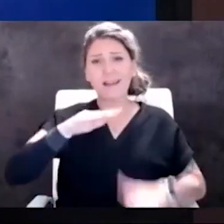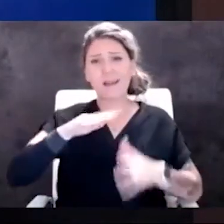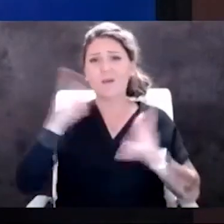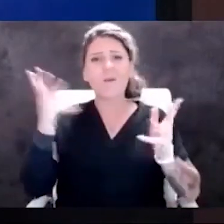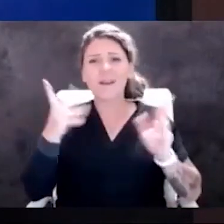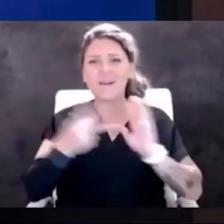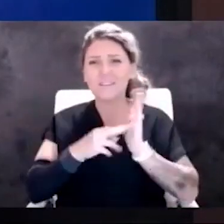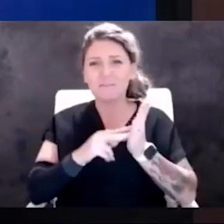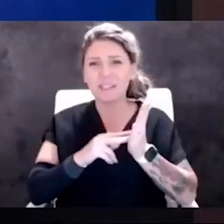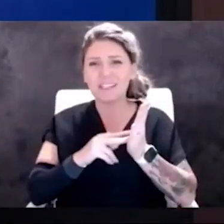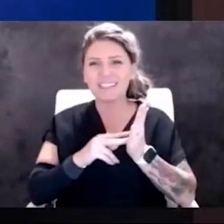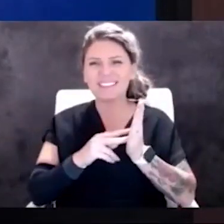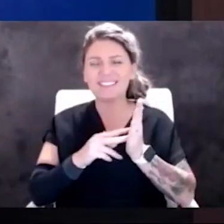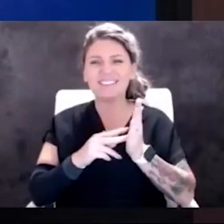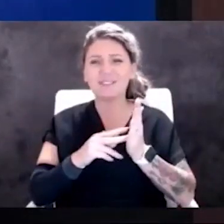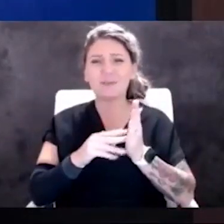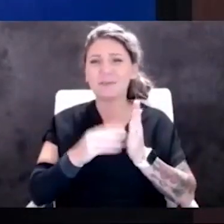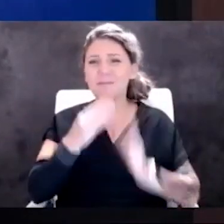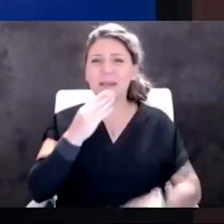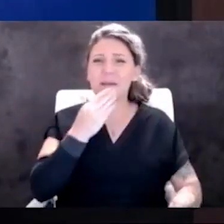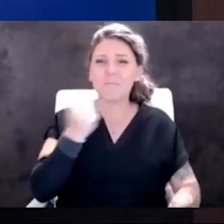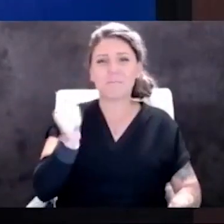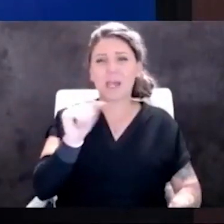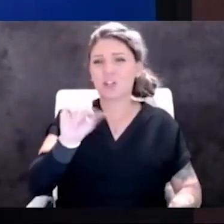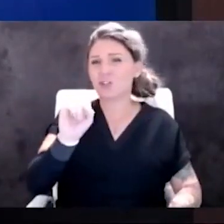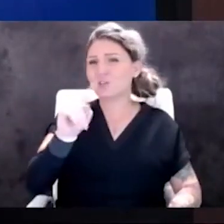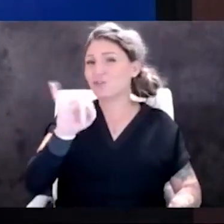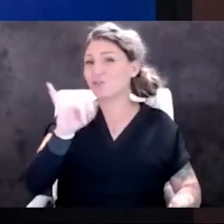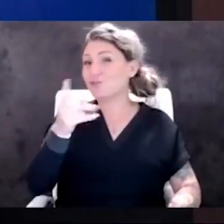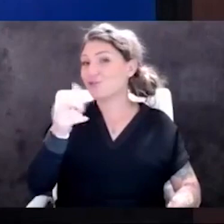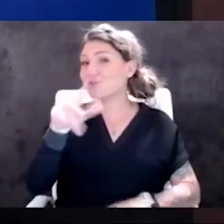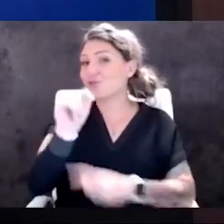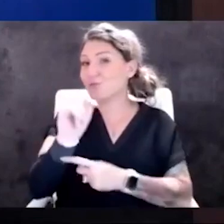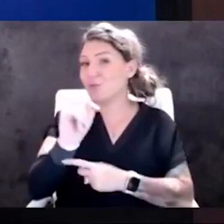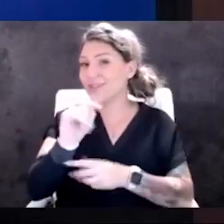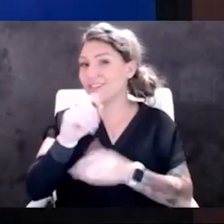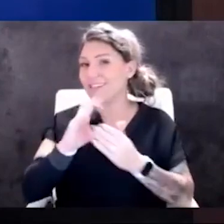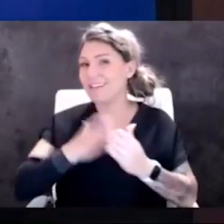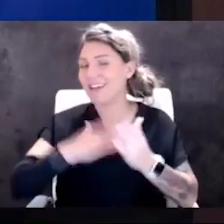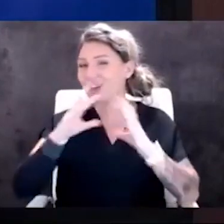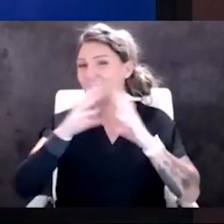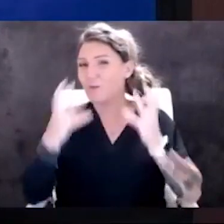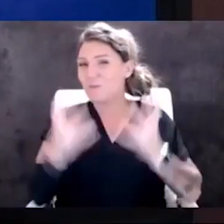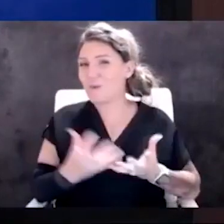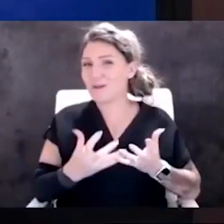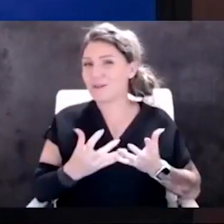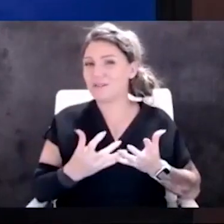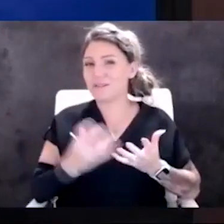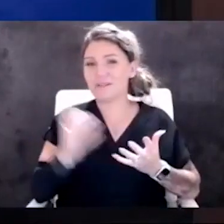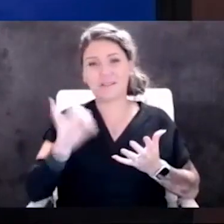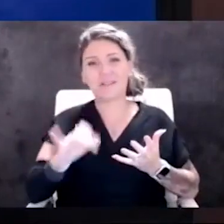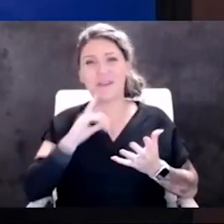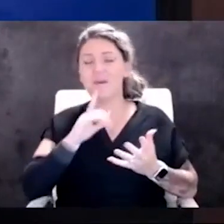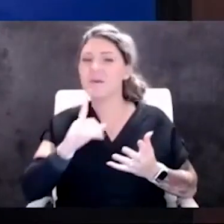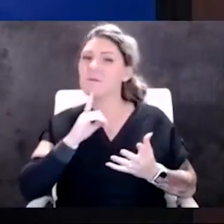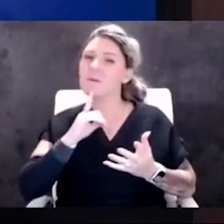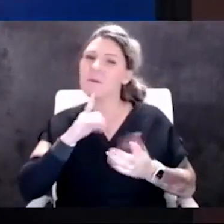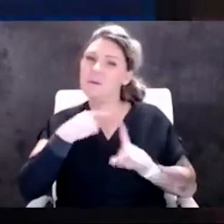better steward in our world? Man, that would make a difference. We'll see you